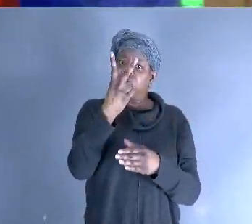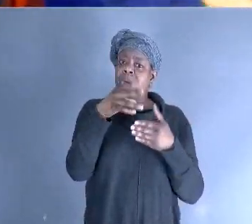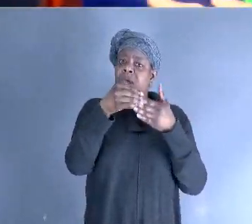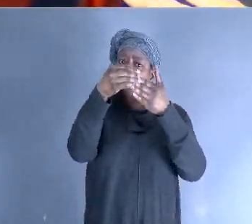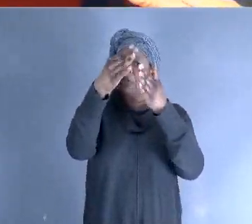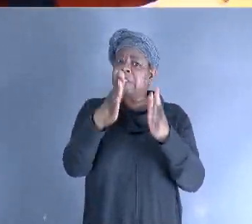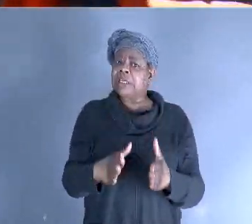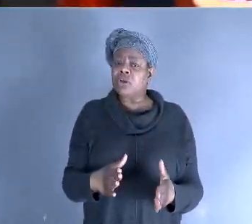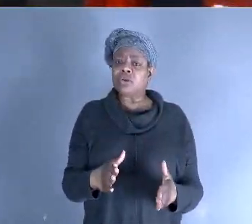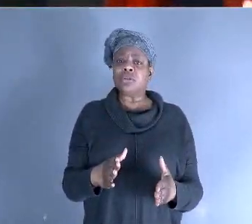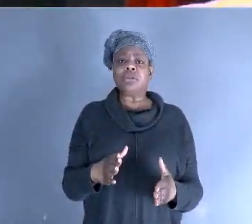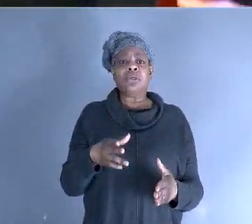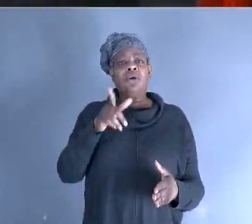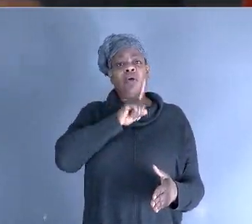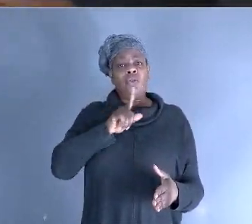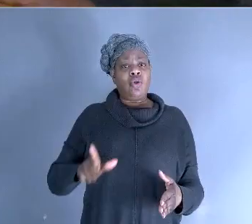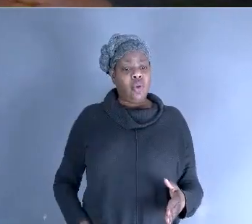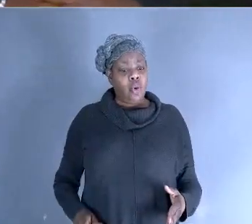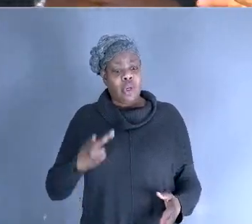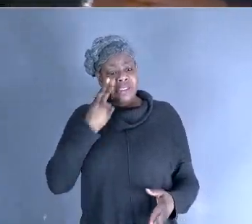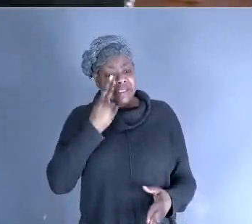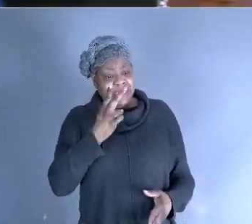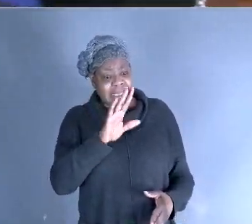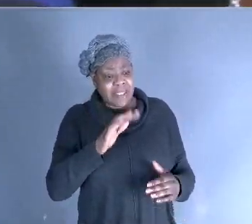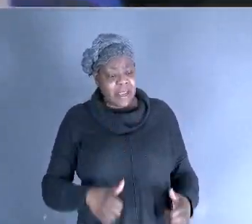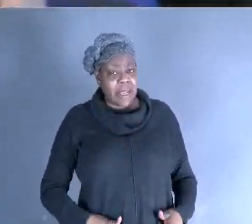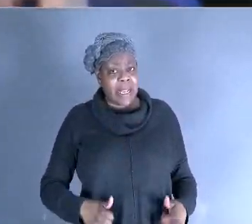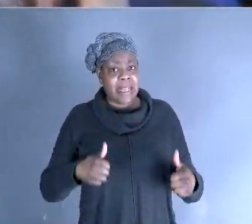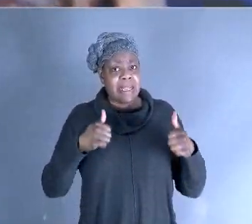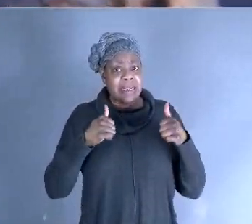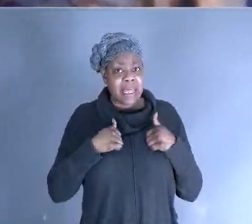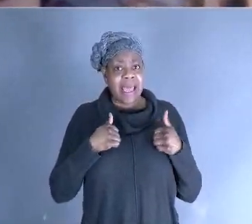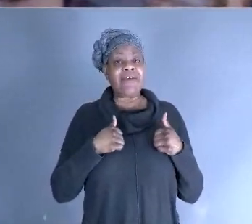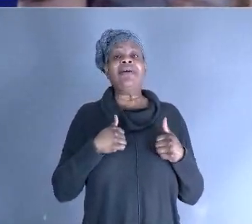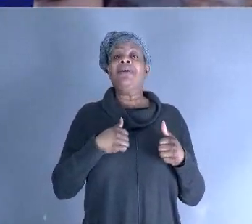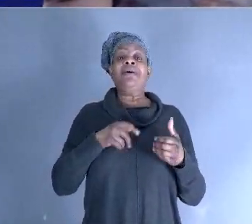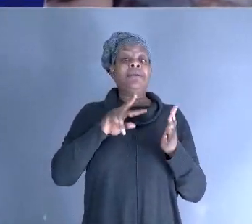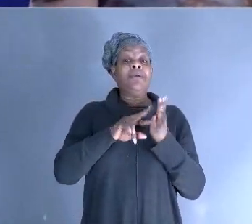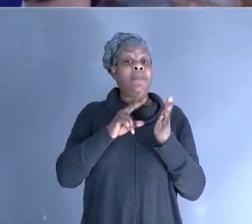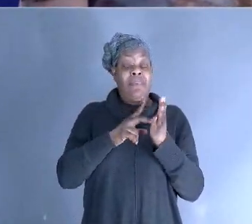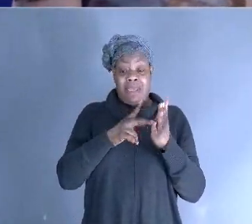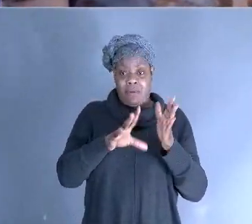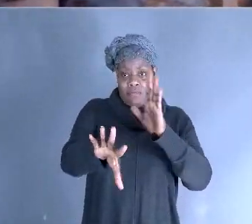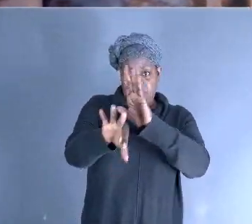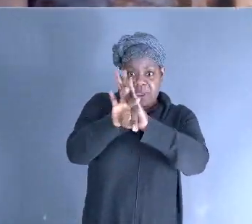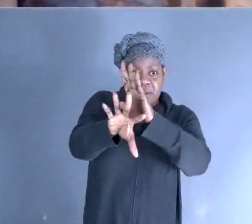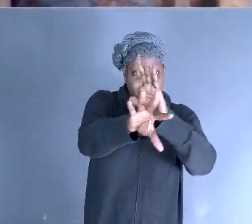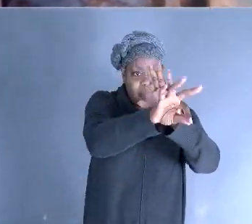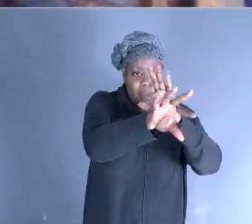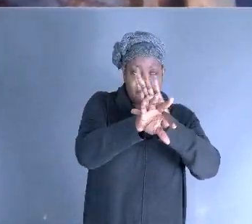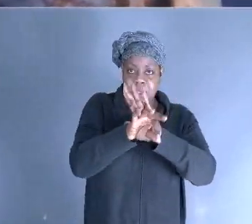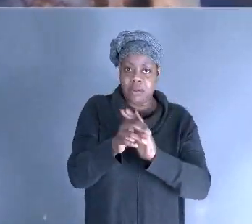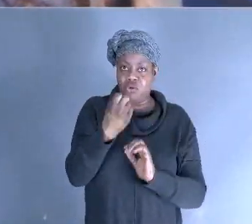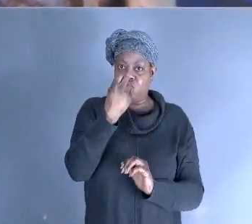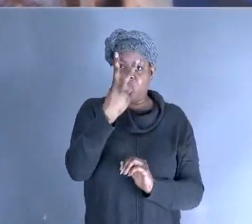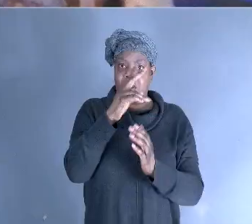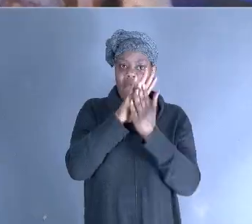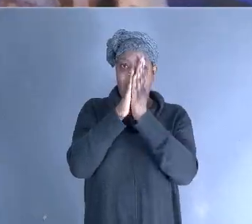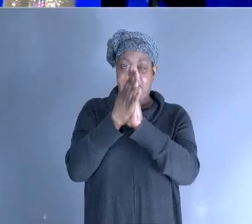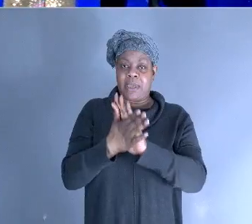their life and their fruit, and that's why they were chosen to go on this incredible